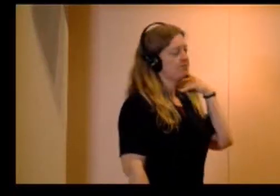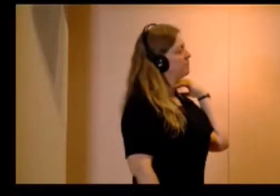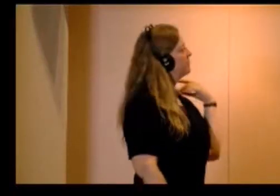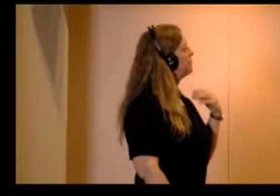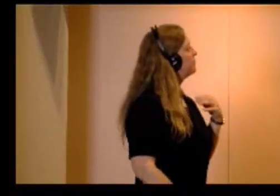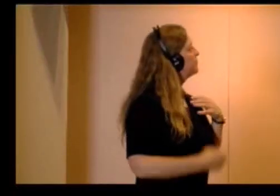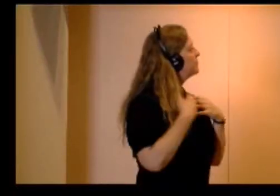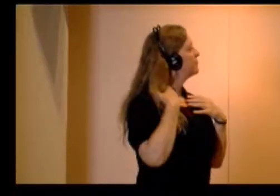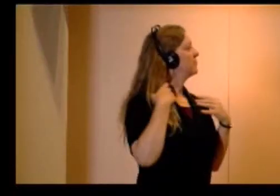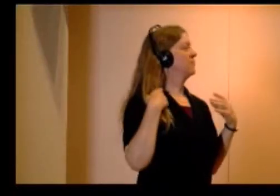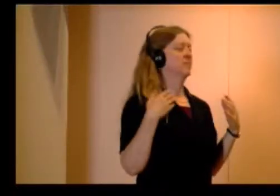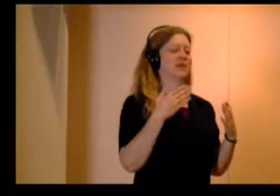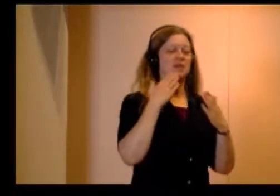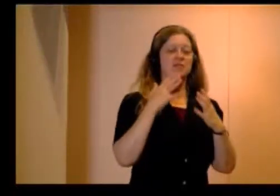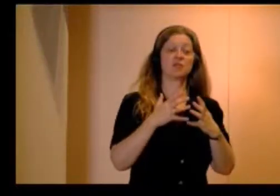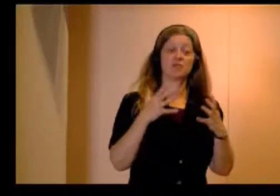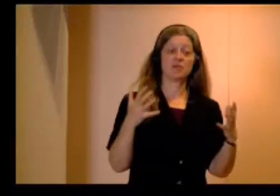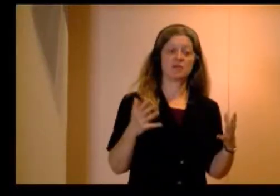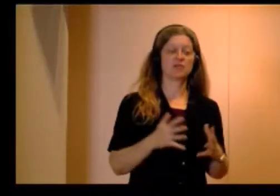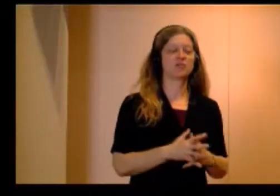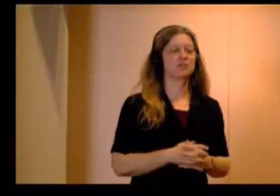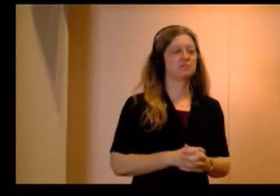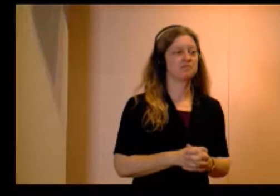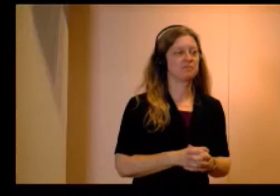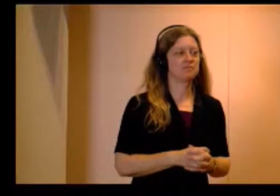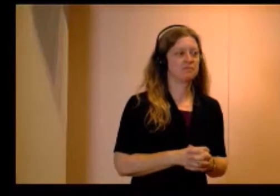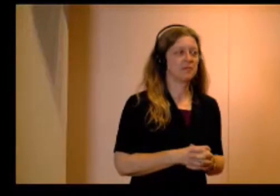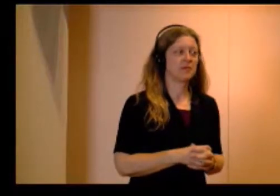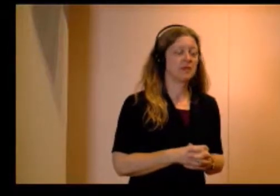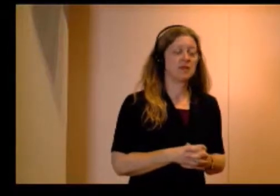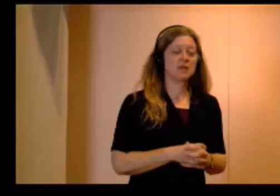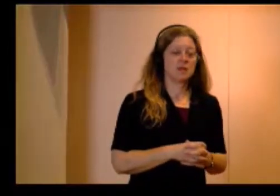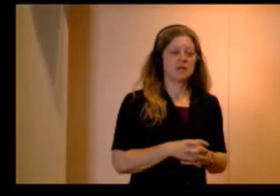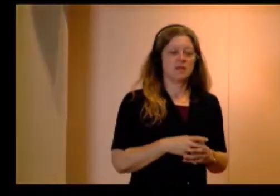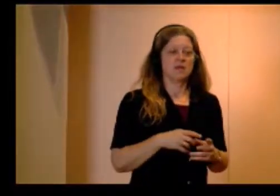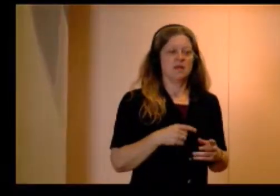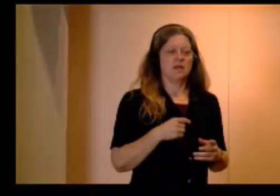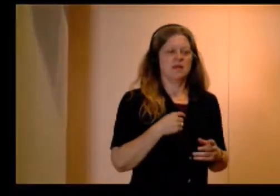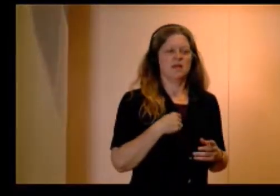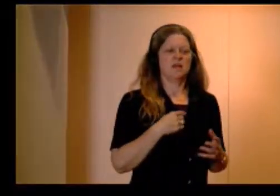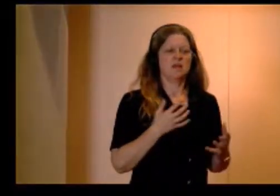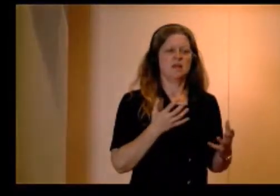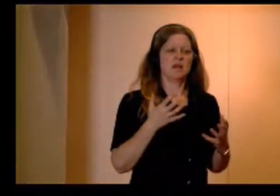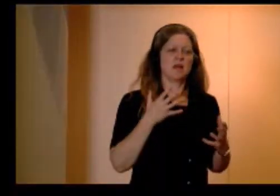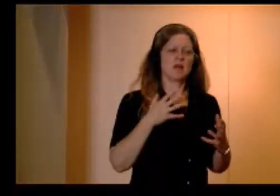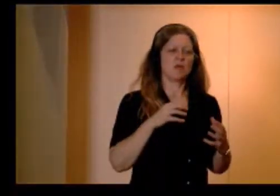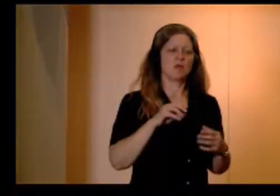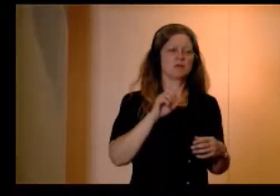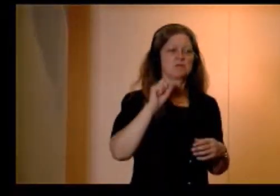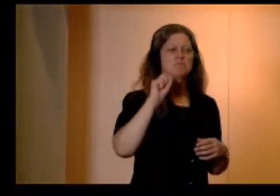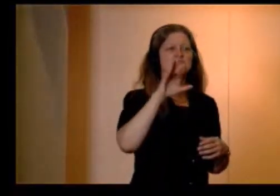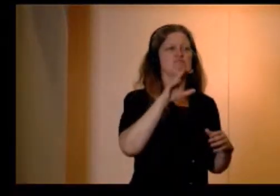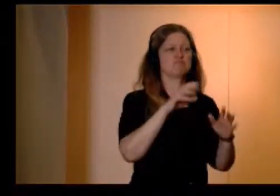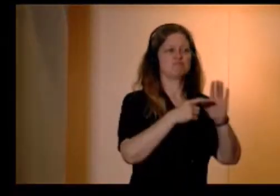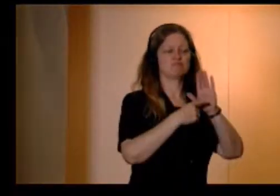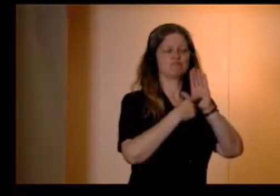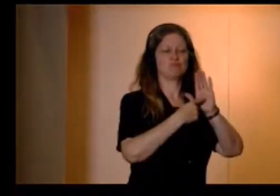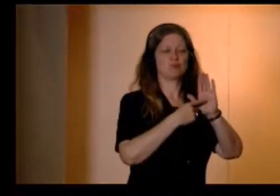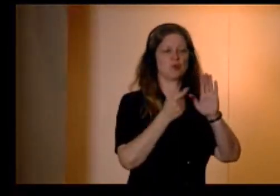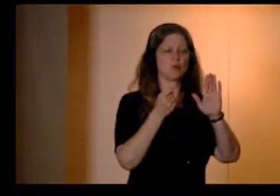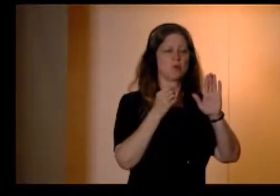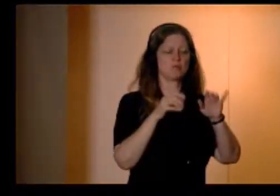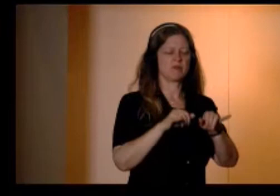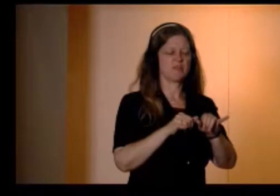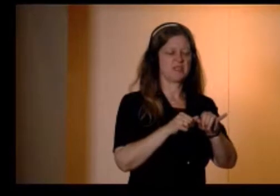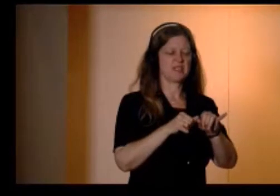Okay, thank you very much, and let me see. So I want to inject a little bit of an engineering perspective here. And one key challenge